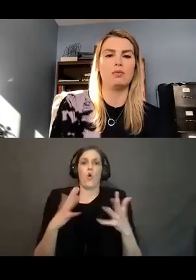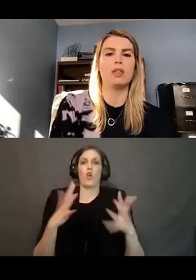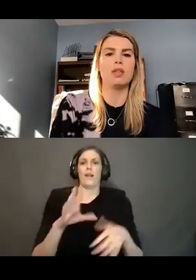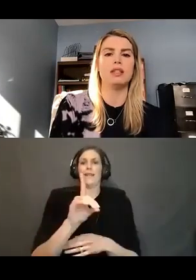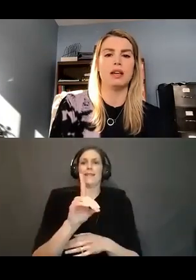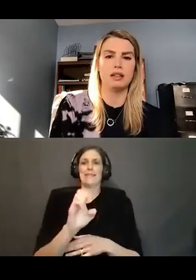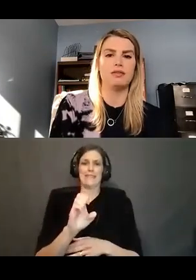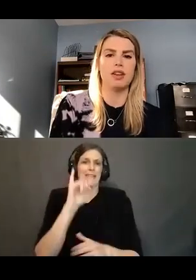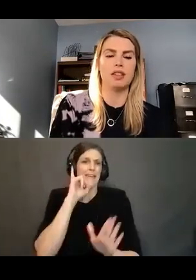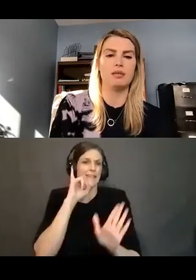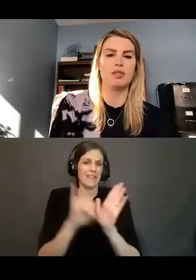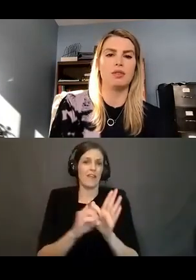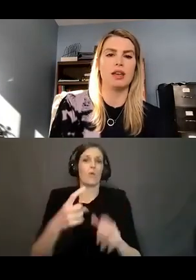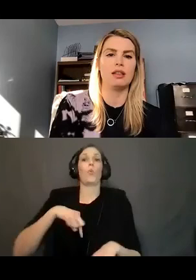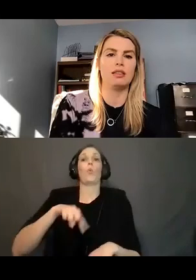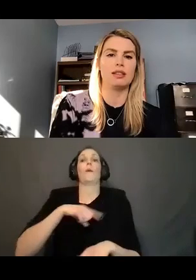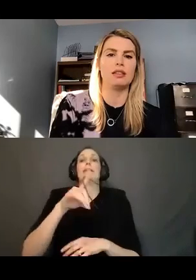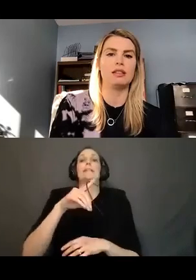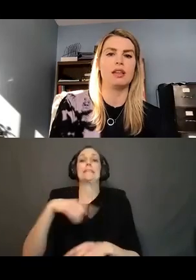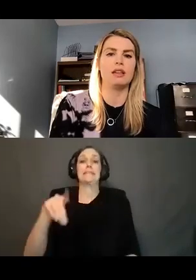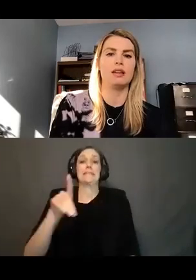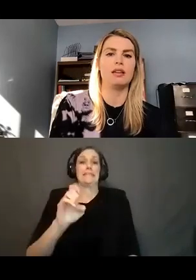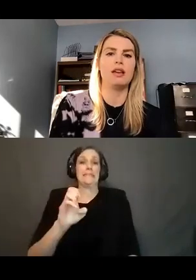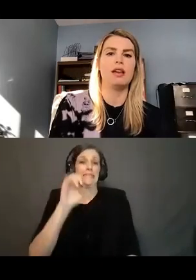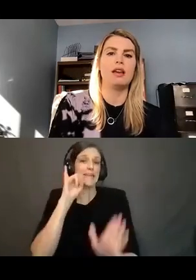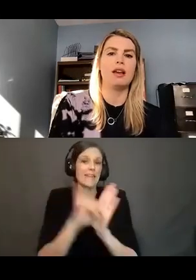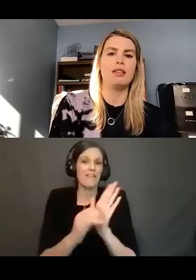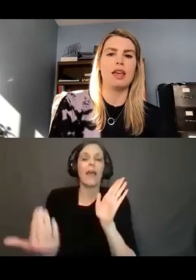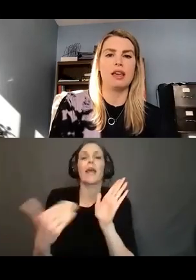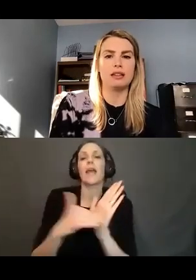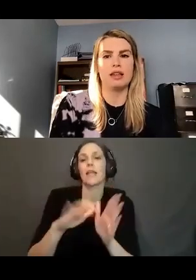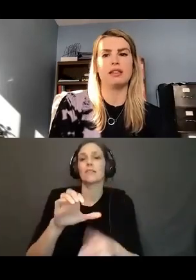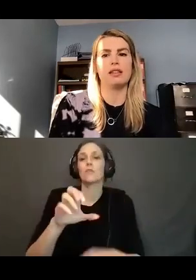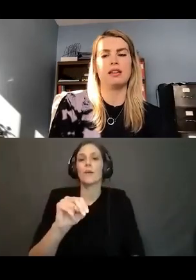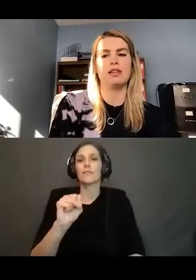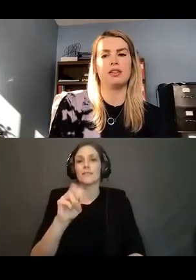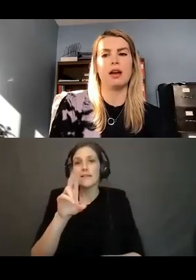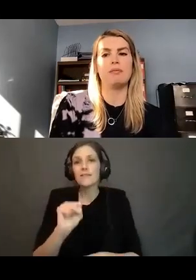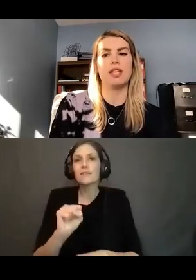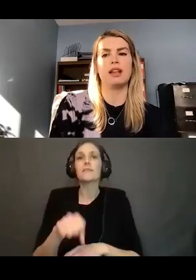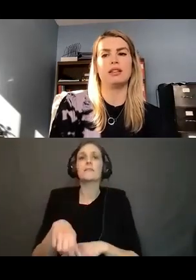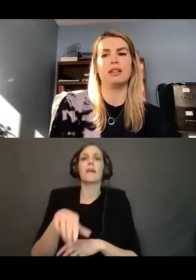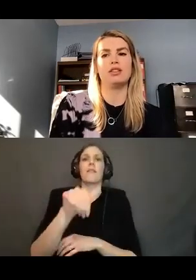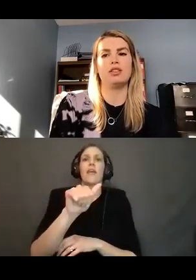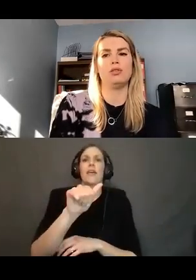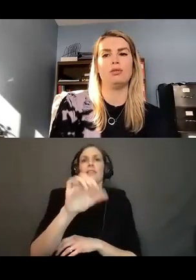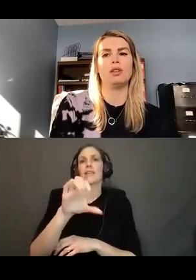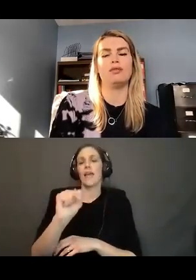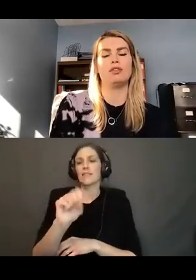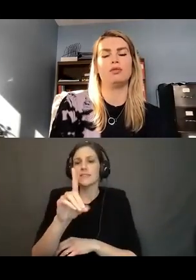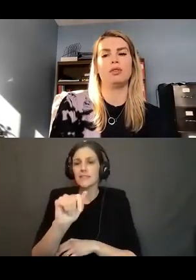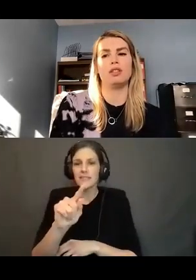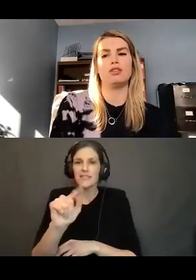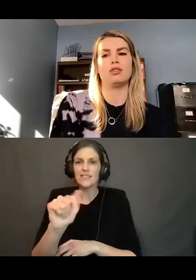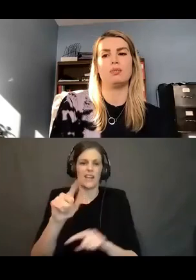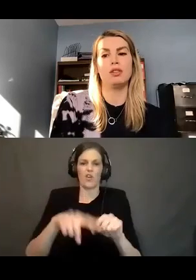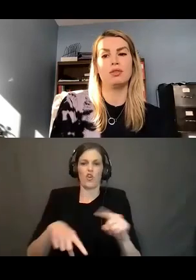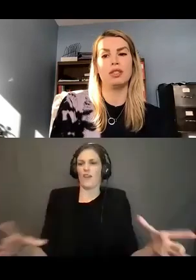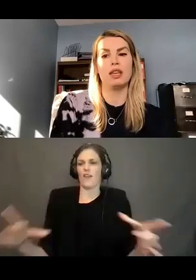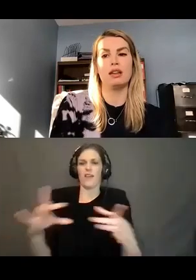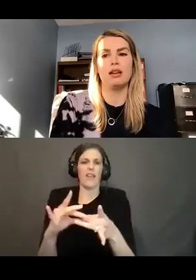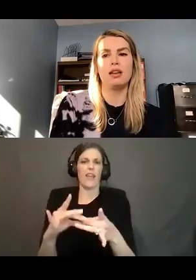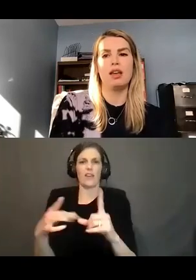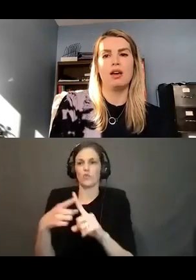we re-de-identified them so that the census data and the ACS data could not be connected to individual teachers'